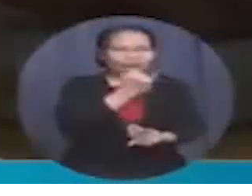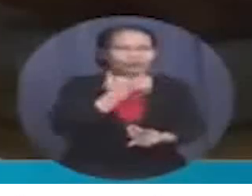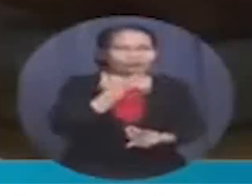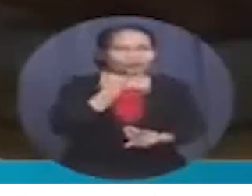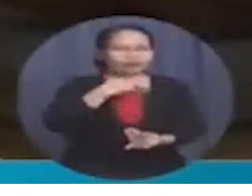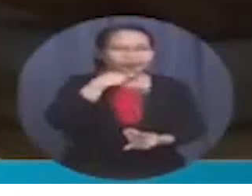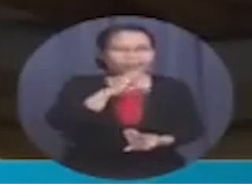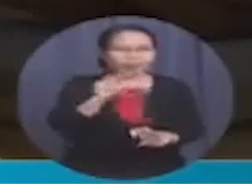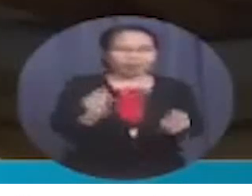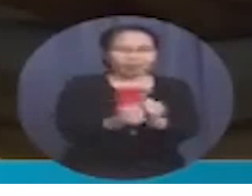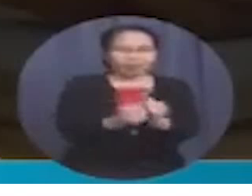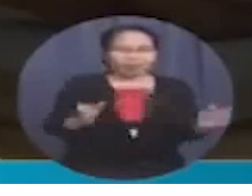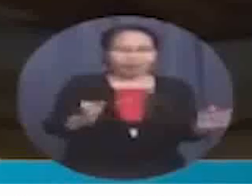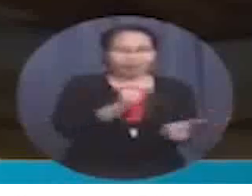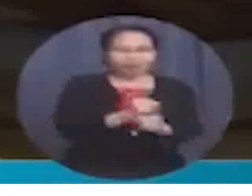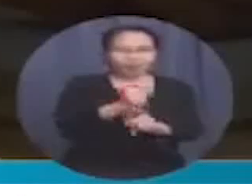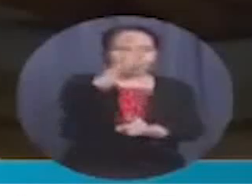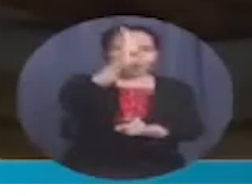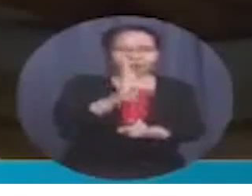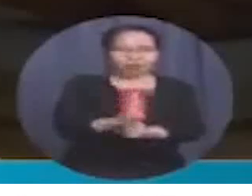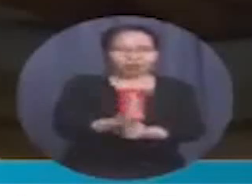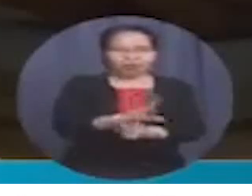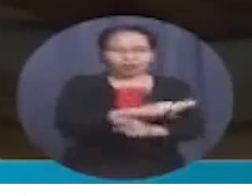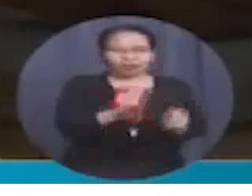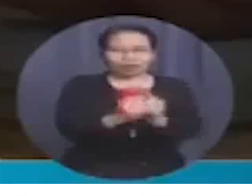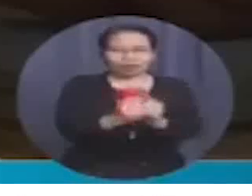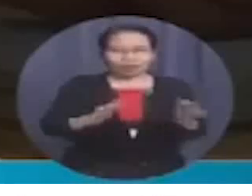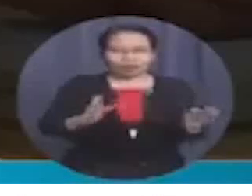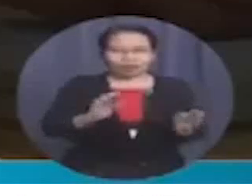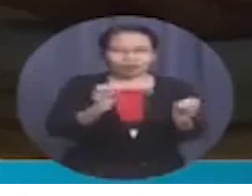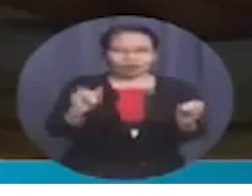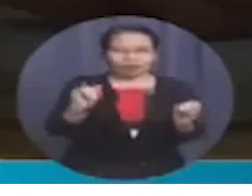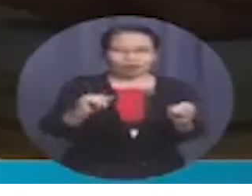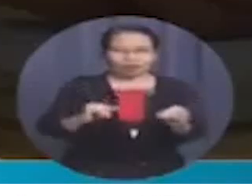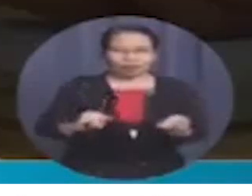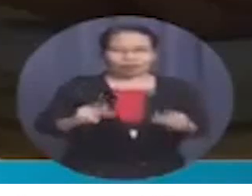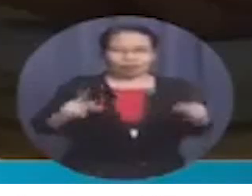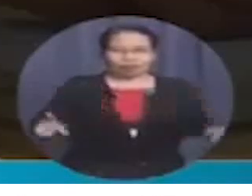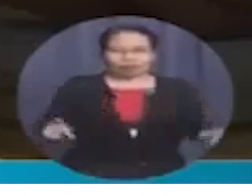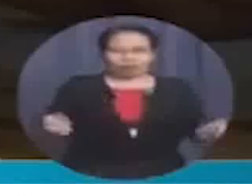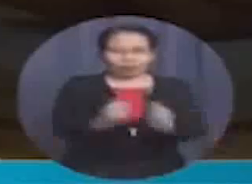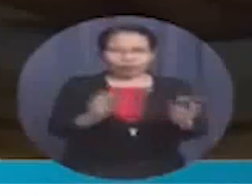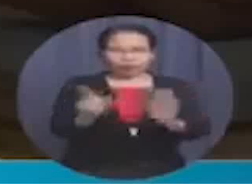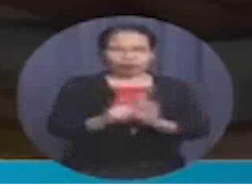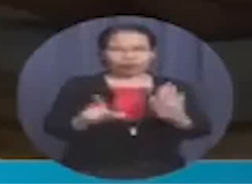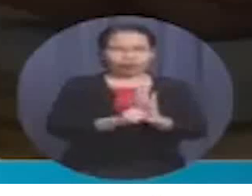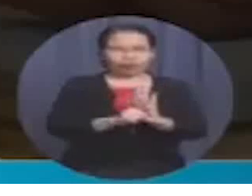Israel hath been without the true God, and without a teaching priest, and without